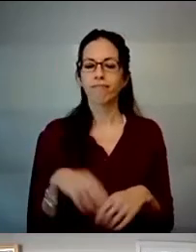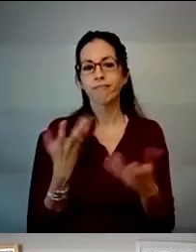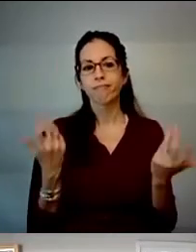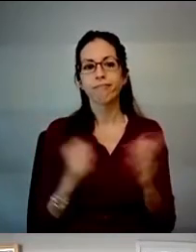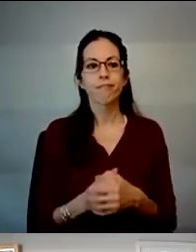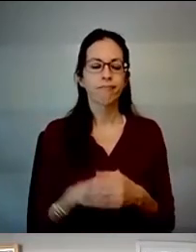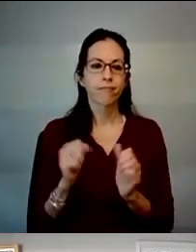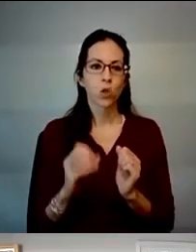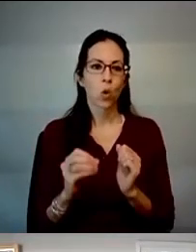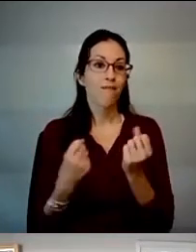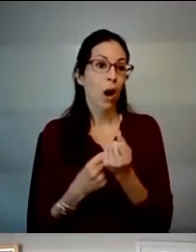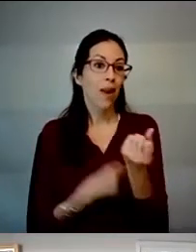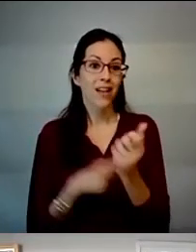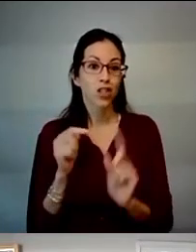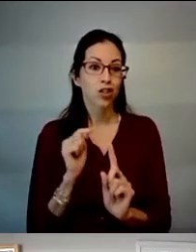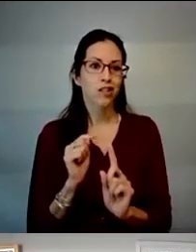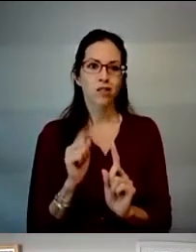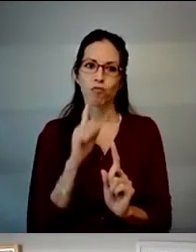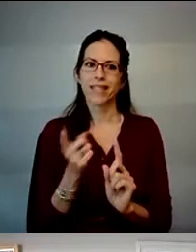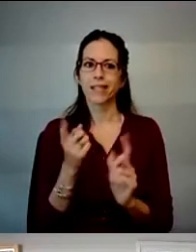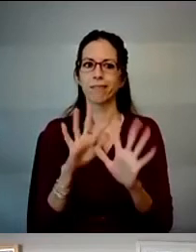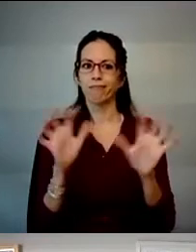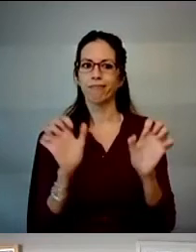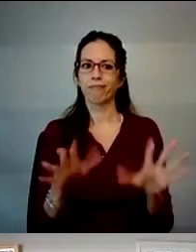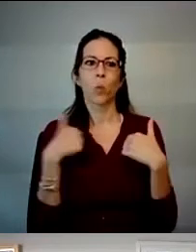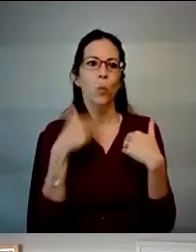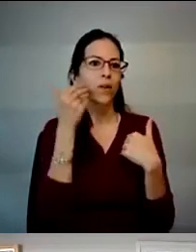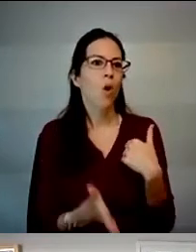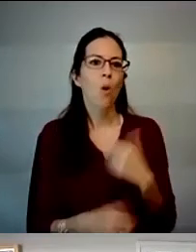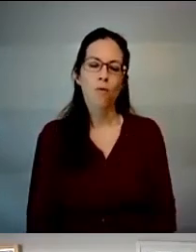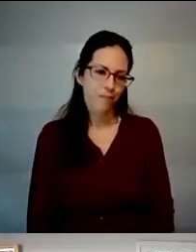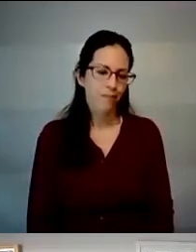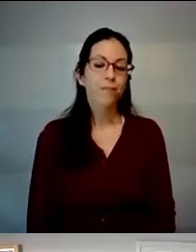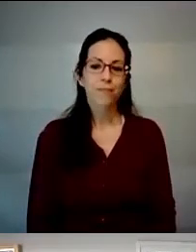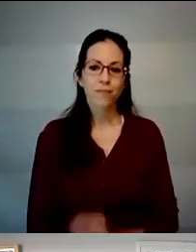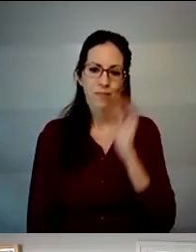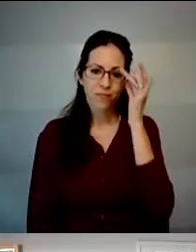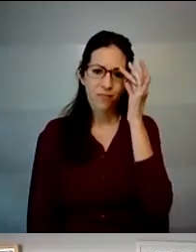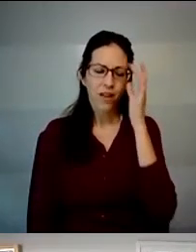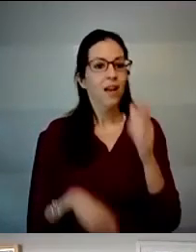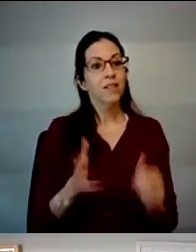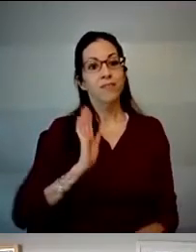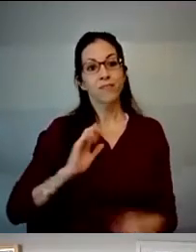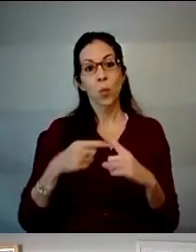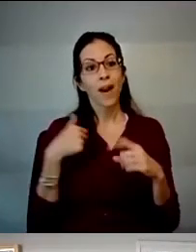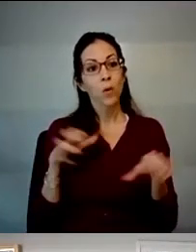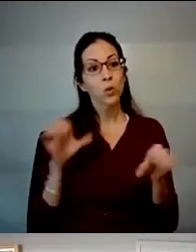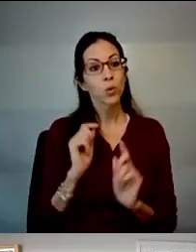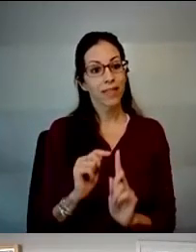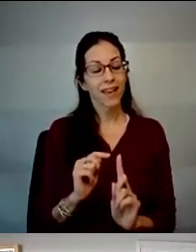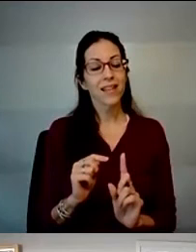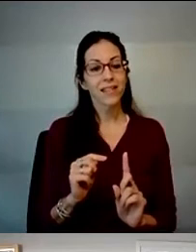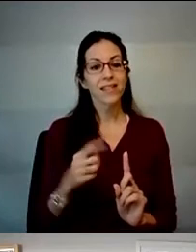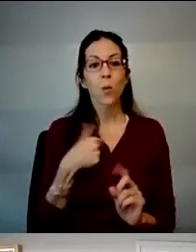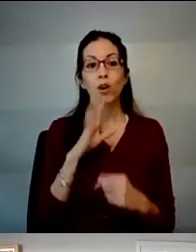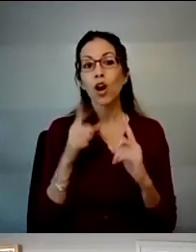So their foundations are kind of up in the air right now. But again, that's why, back when I was, doing it was, we just kind of, when we talk about